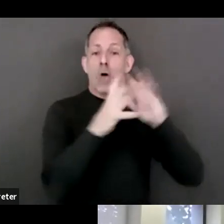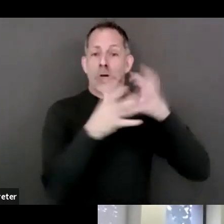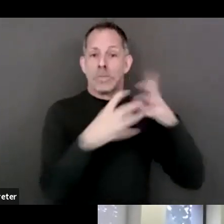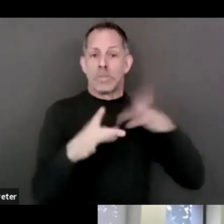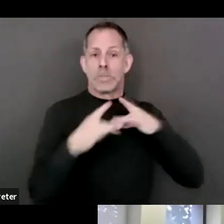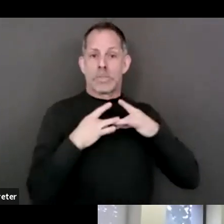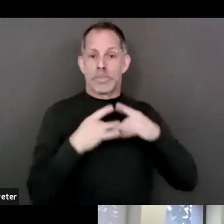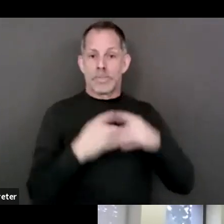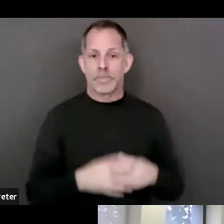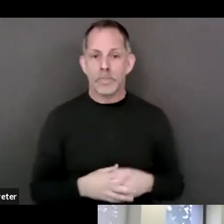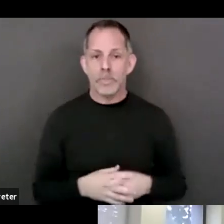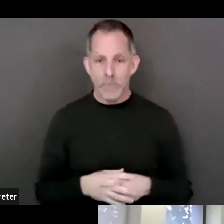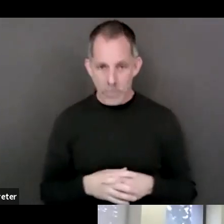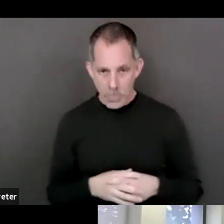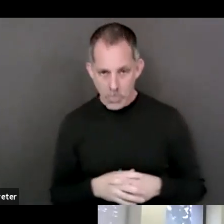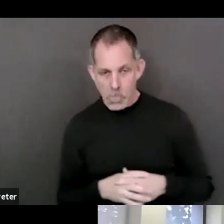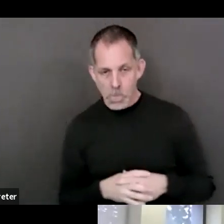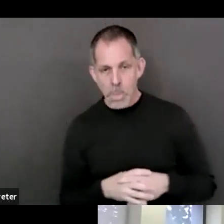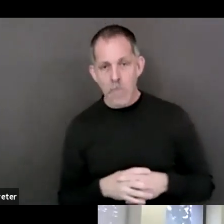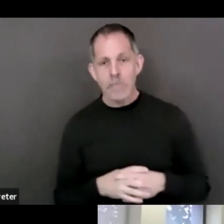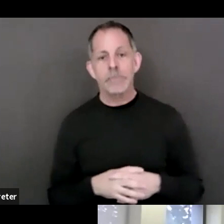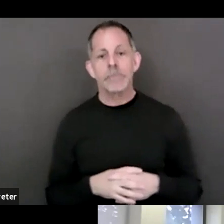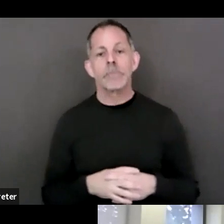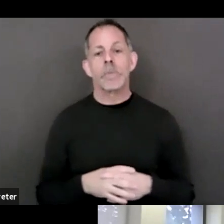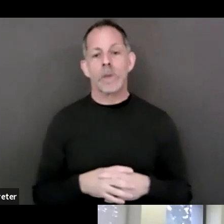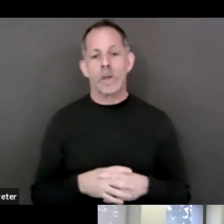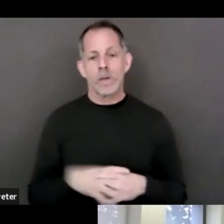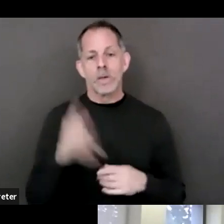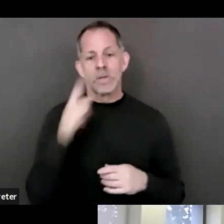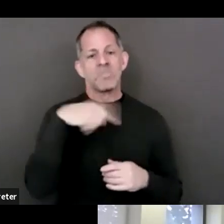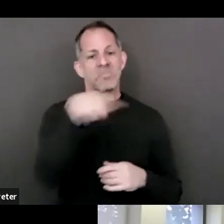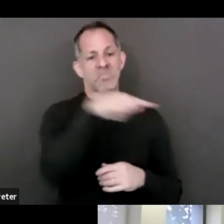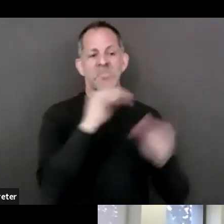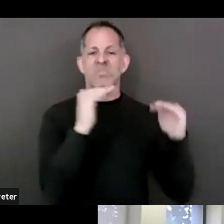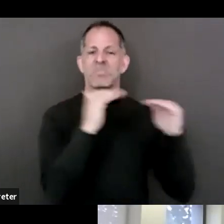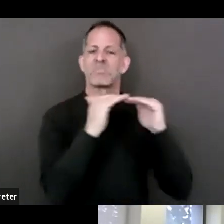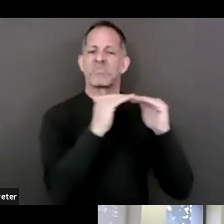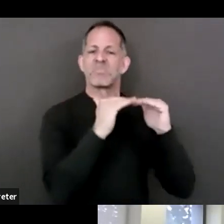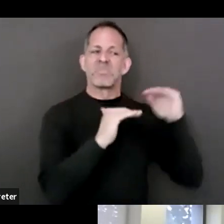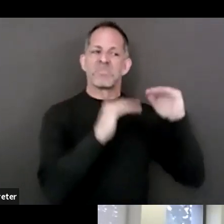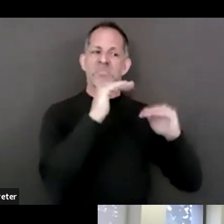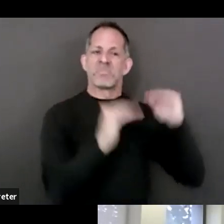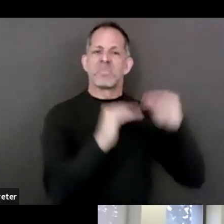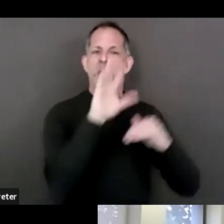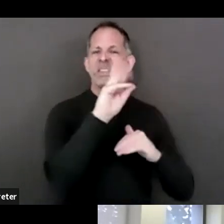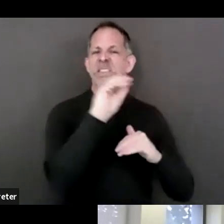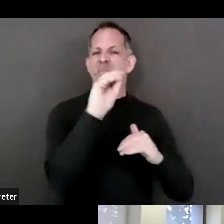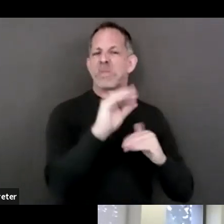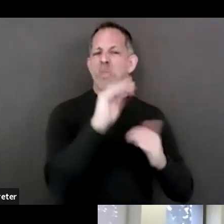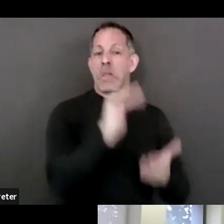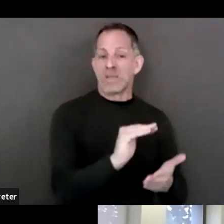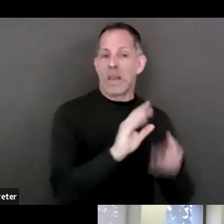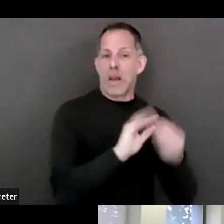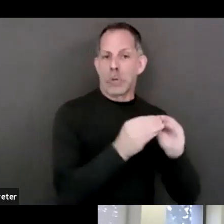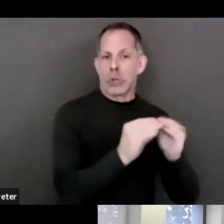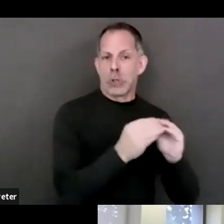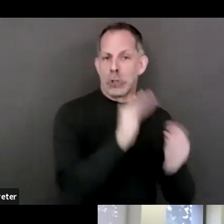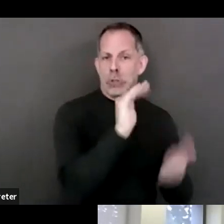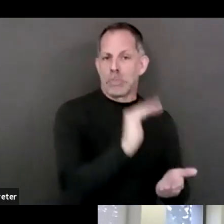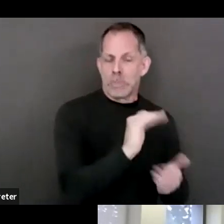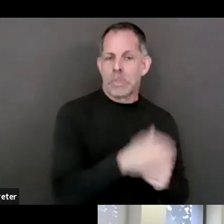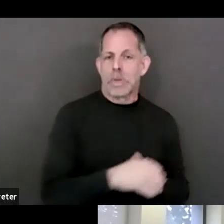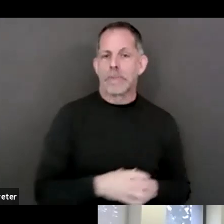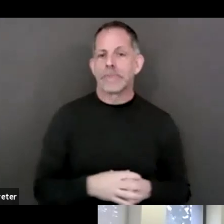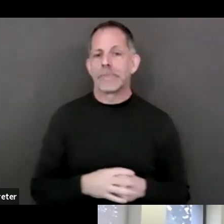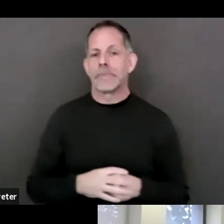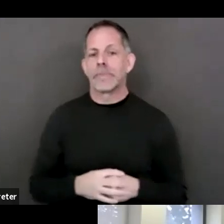of hospitalizations. At this time, the P1 variant is a growing but